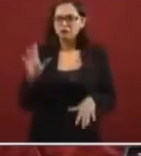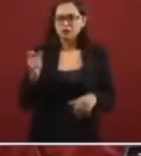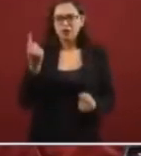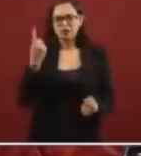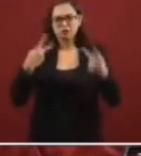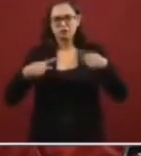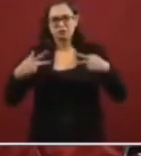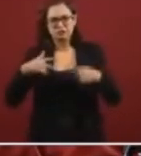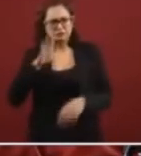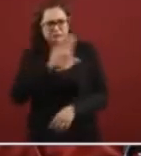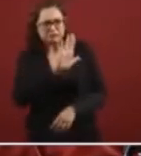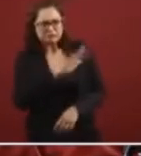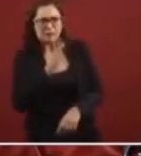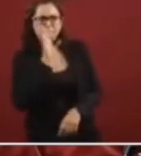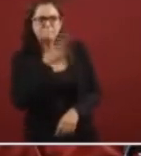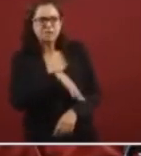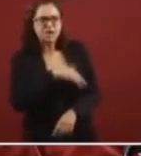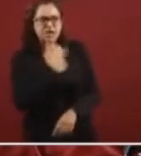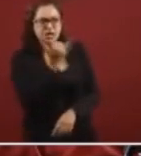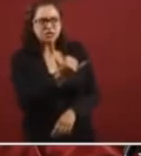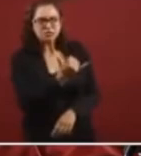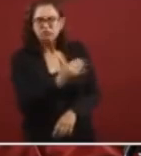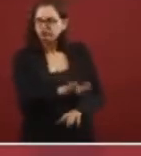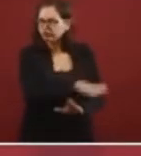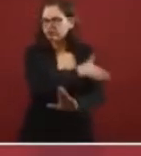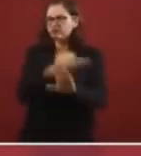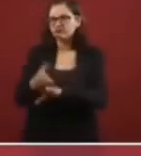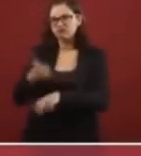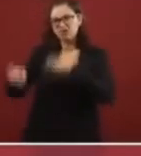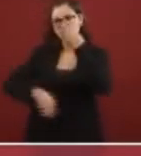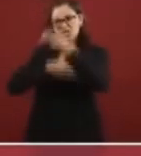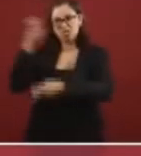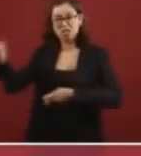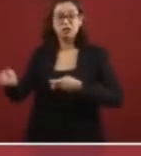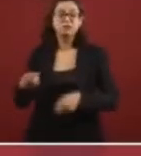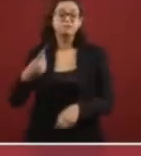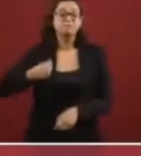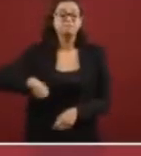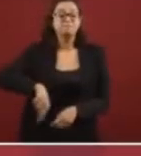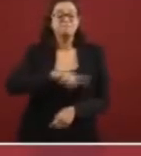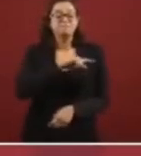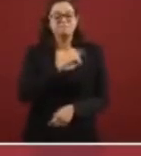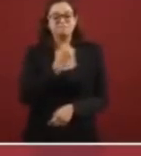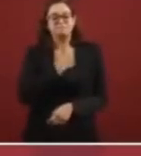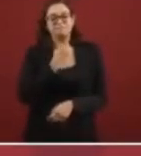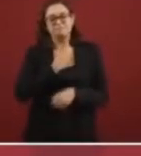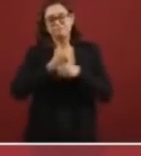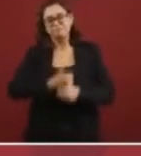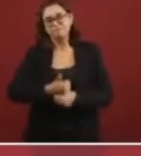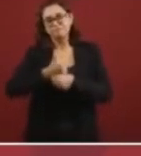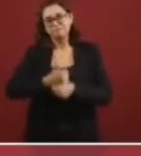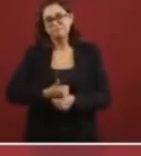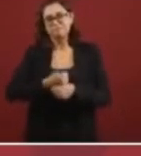they disqualified him. Eso lo padecimos nosotros. Yes, I encountered ahora, that myself.